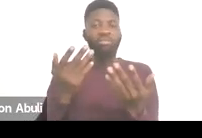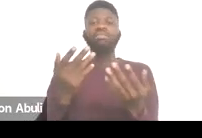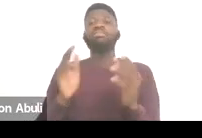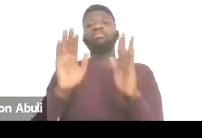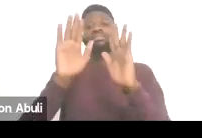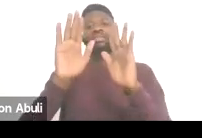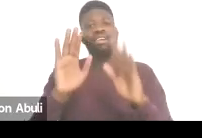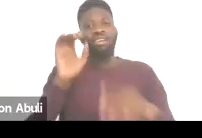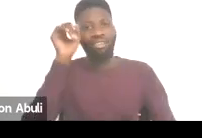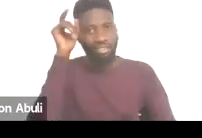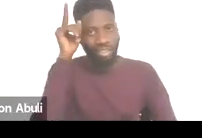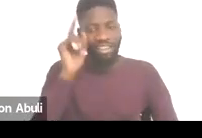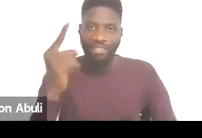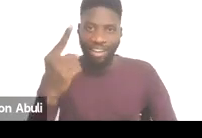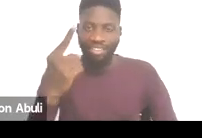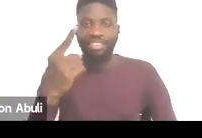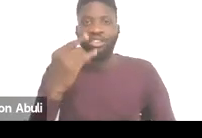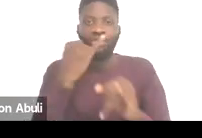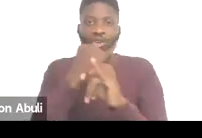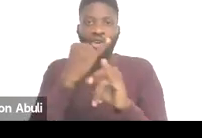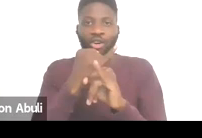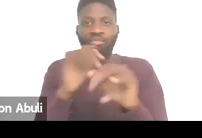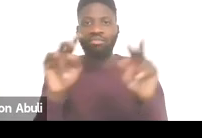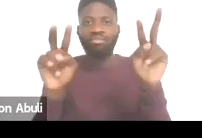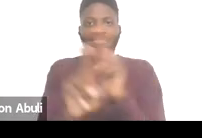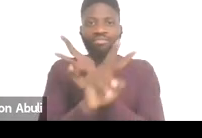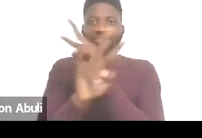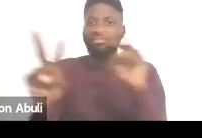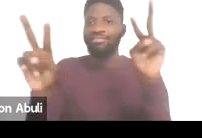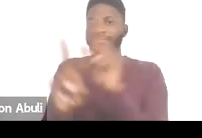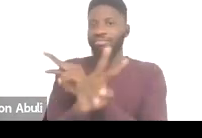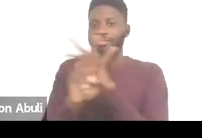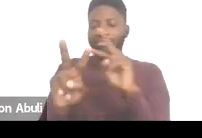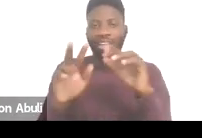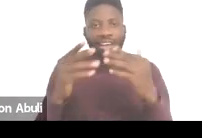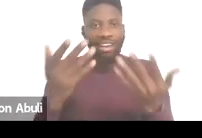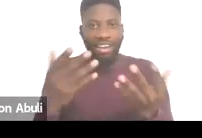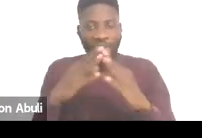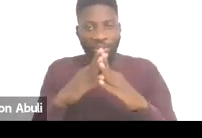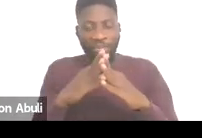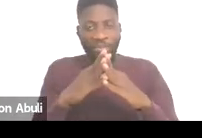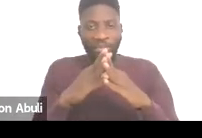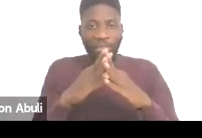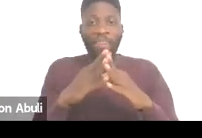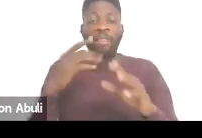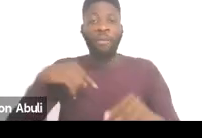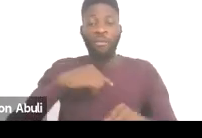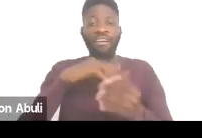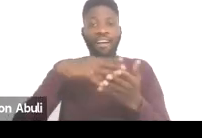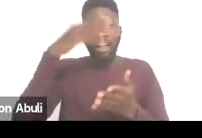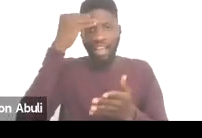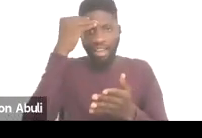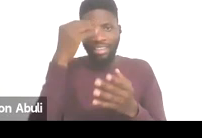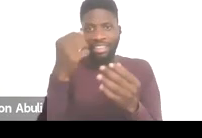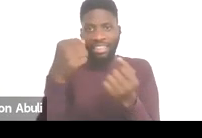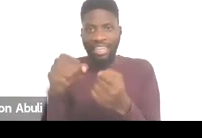how we are going to be looking for these jobs. So the goal of this component is that we learn the strategies for finding a job that is